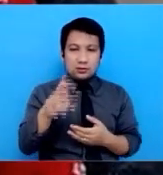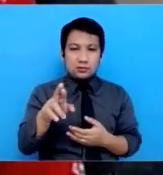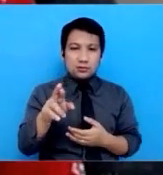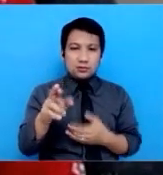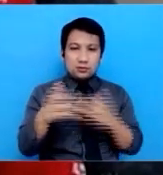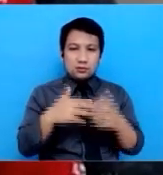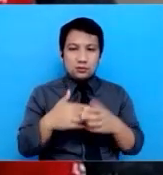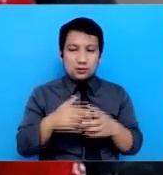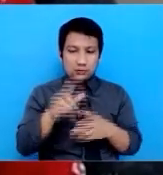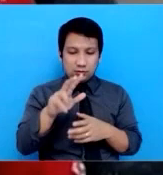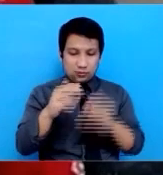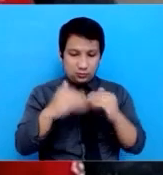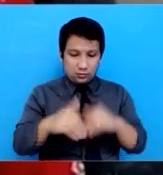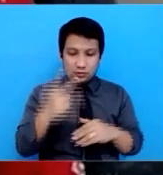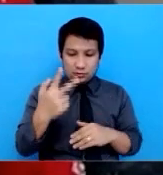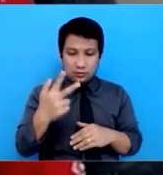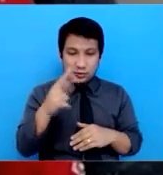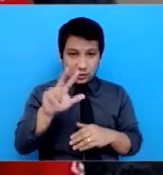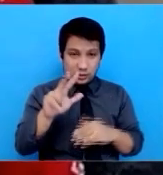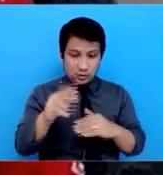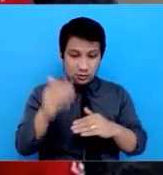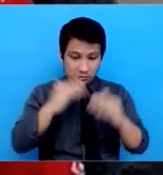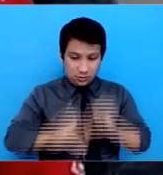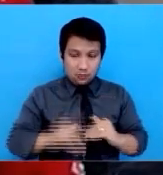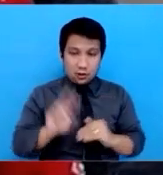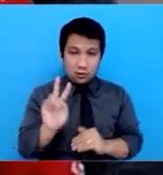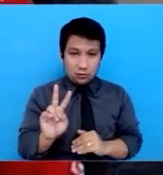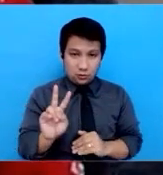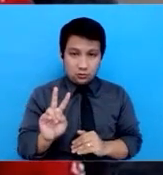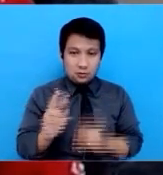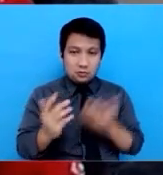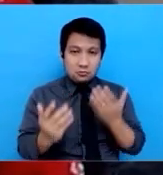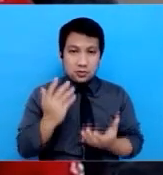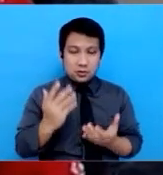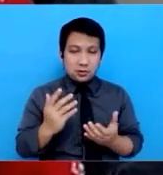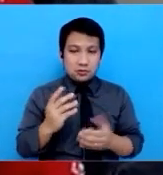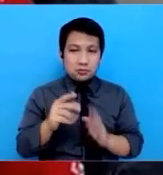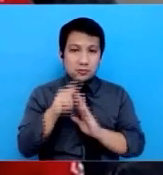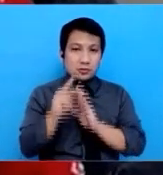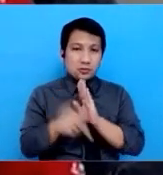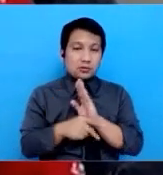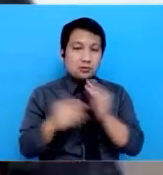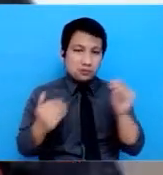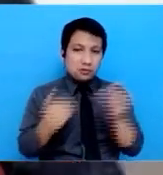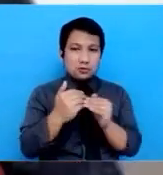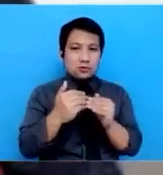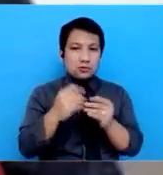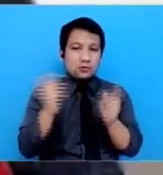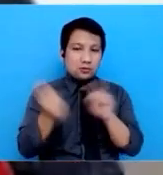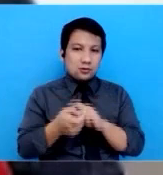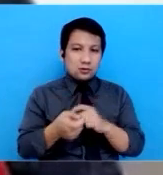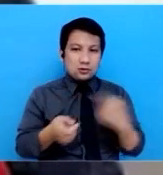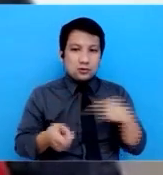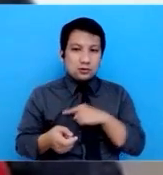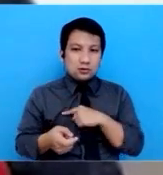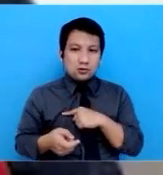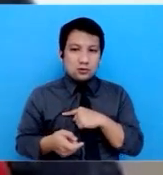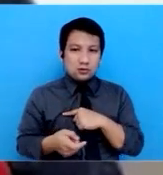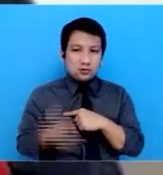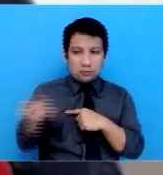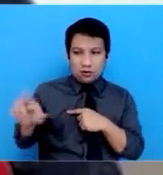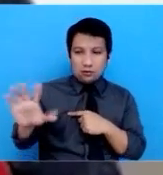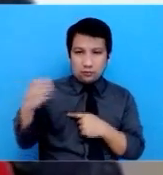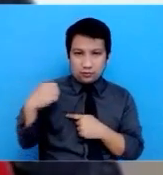na, magiging 2 na, then perhaps the policy will change. We cannot say 2 weeks muna tayo